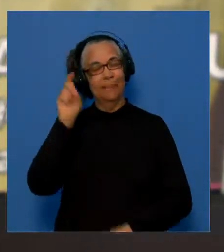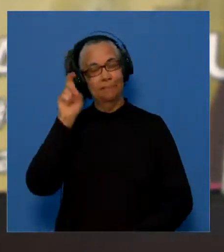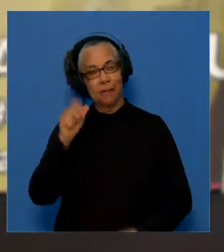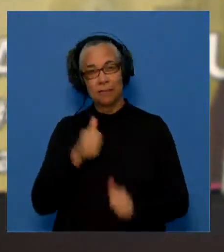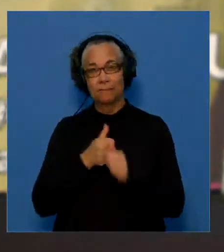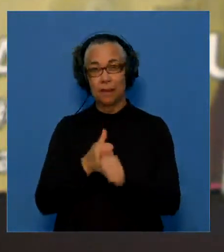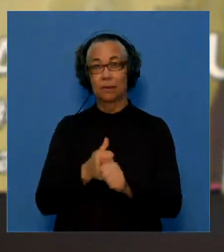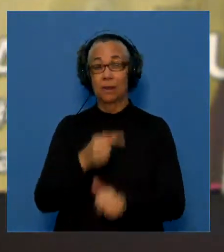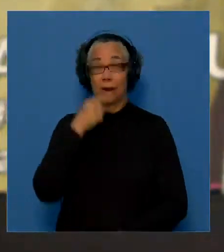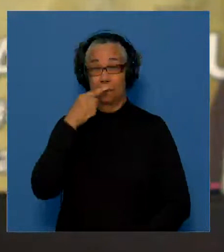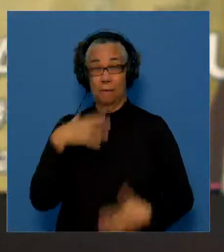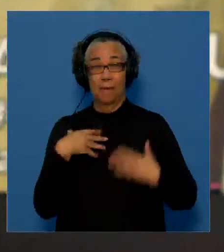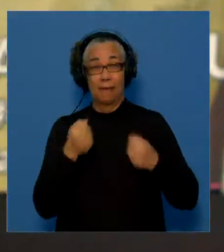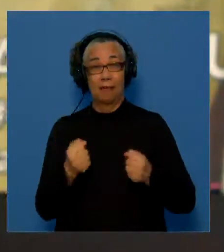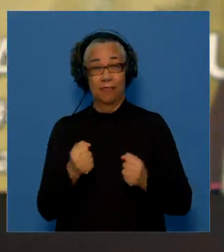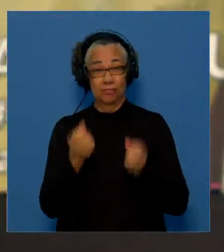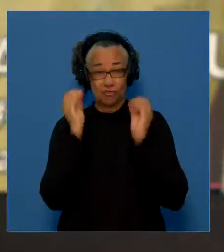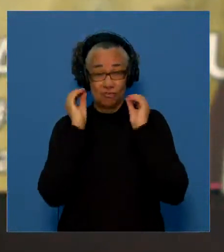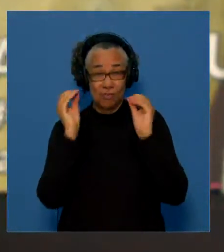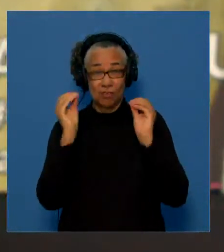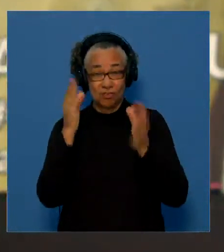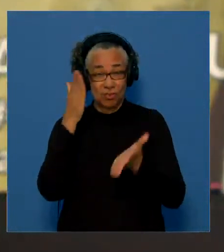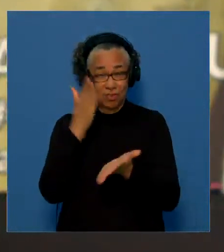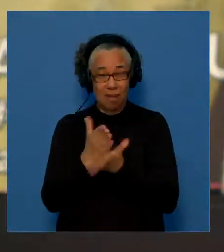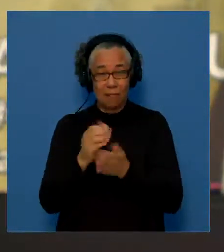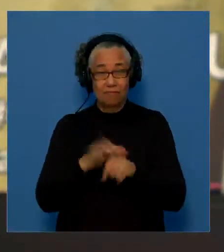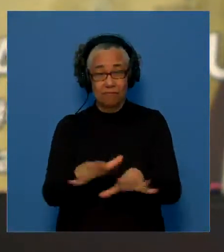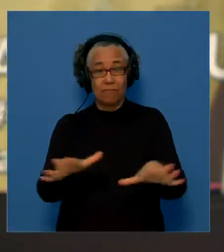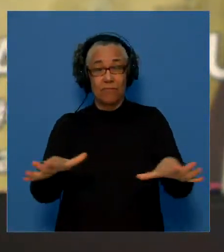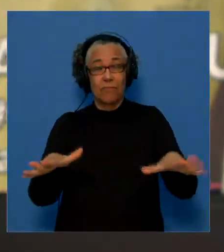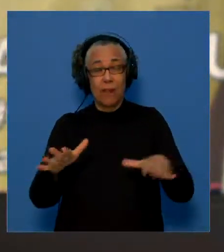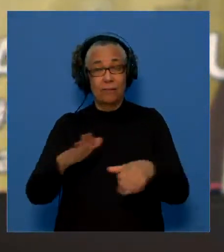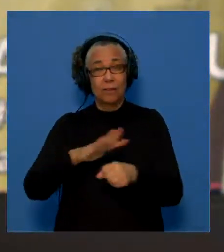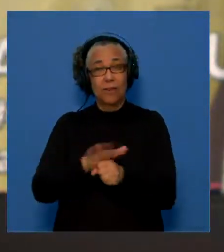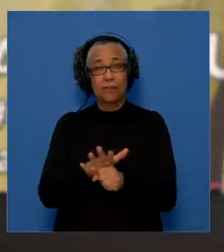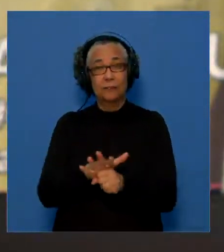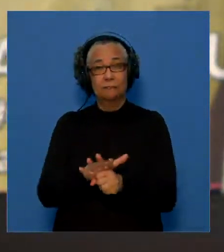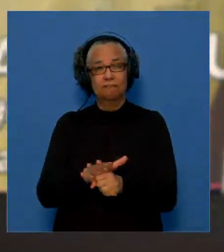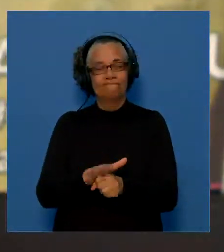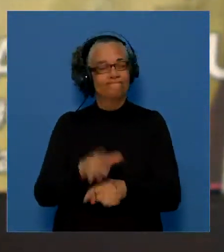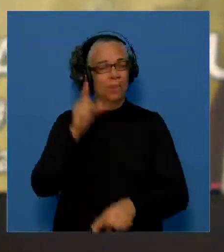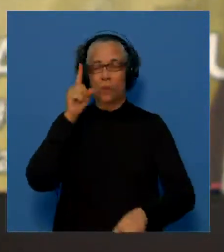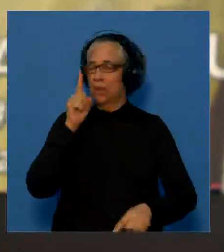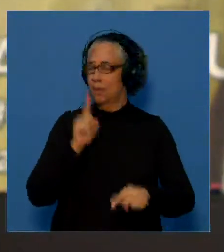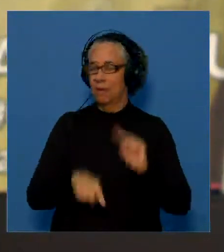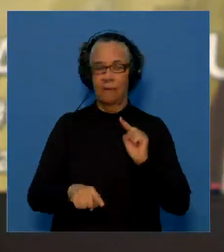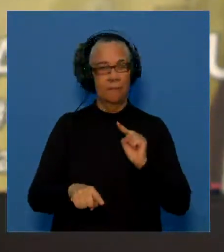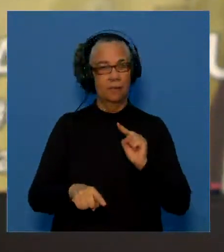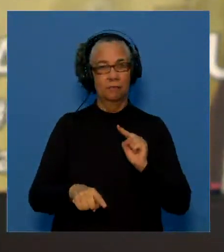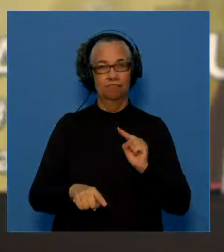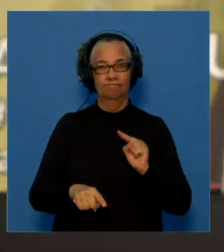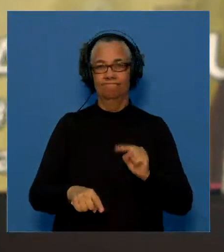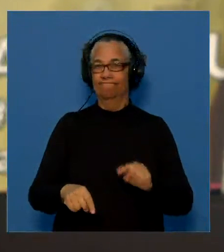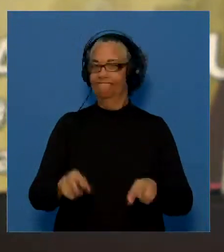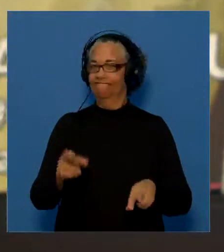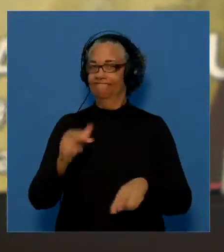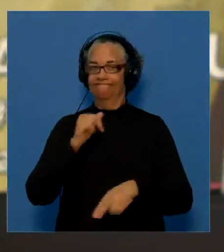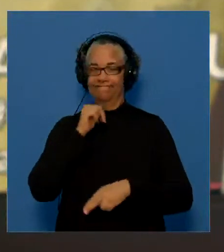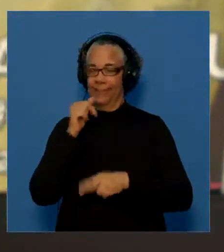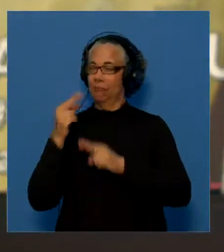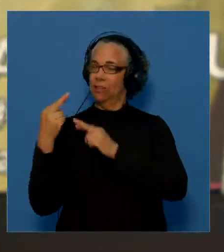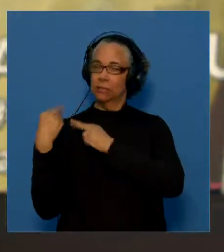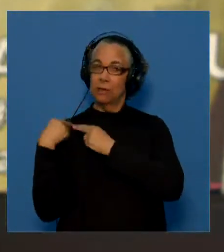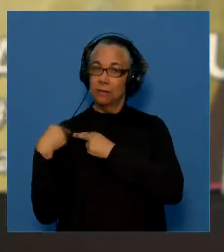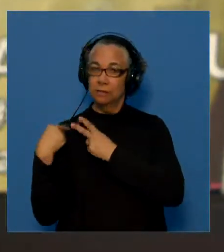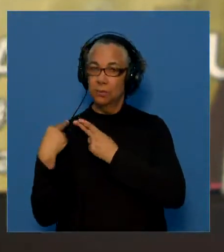guidance and measures that are put in place to stop the spread of COVID-19. We cannot be irresponsible about COVID-19. It